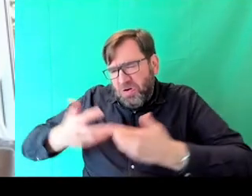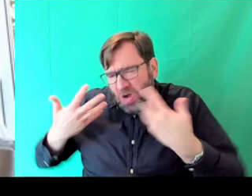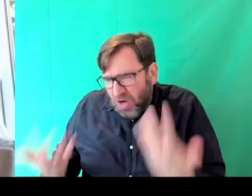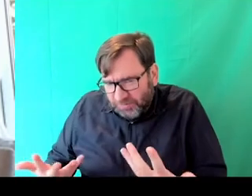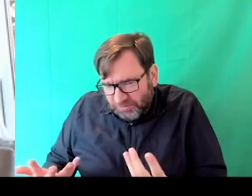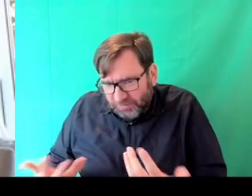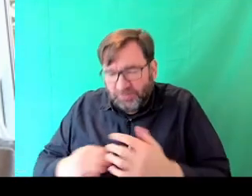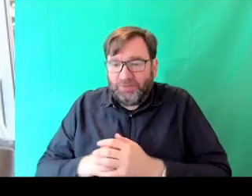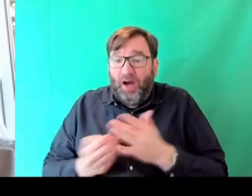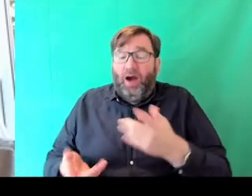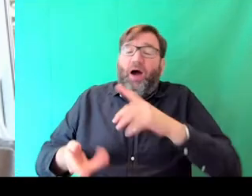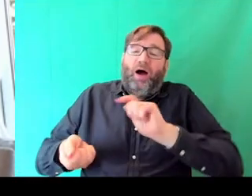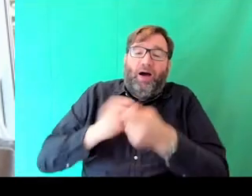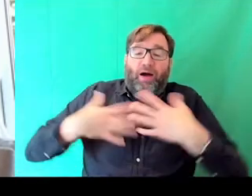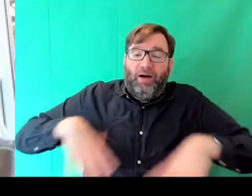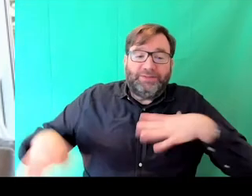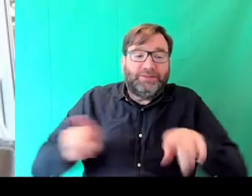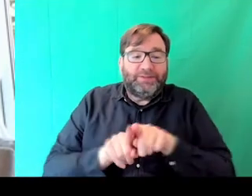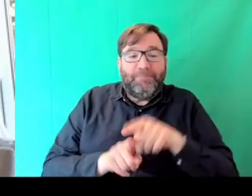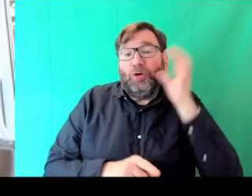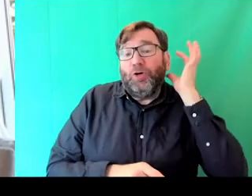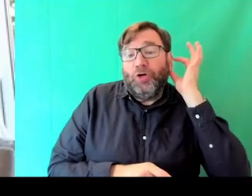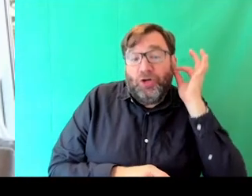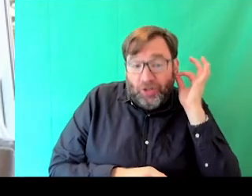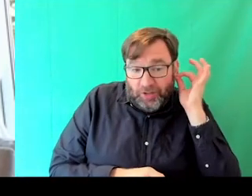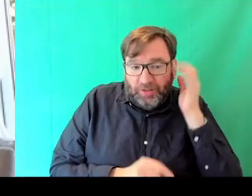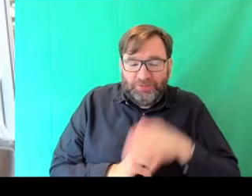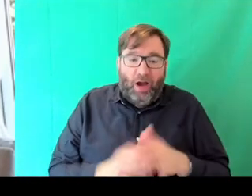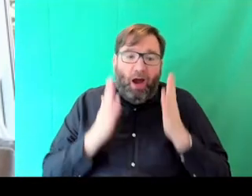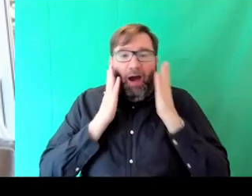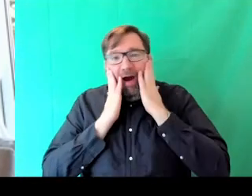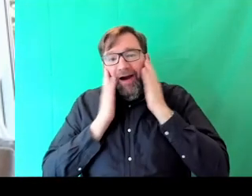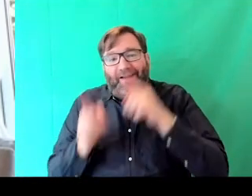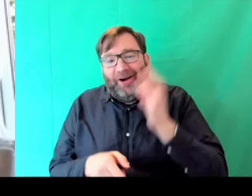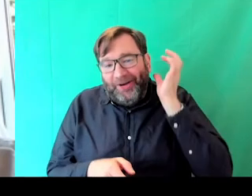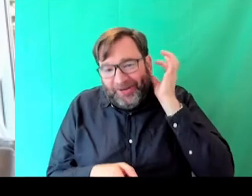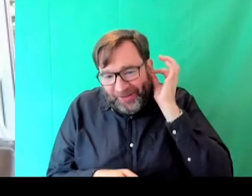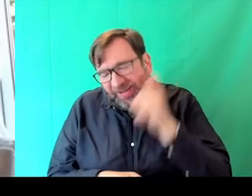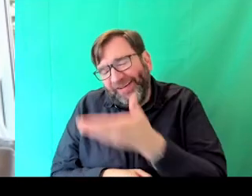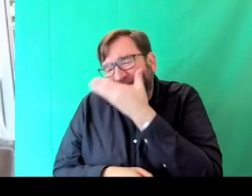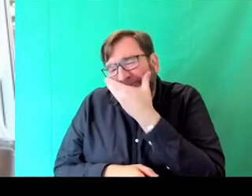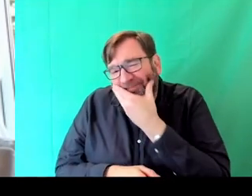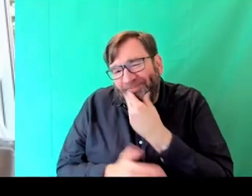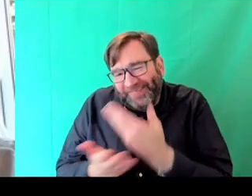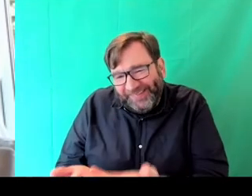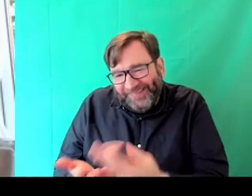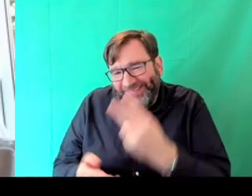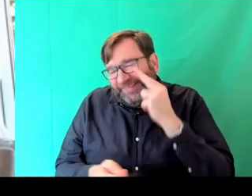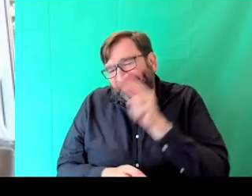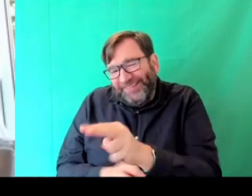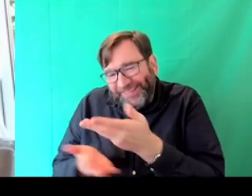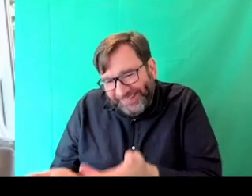old. And so it was just ingrained within the system that we live in, but ingrained in how you're talked to as a child. And so I